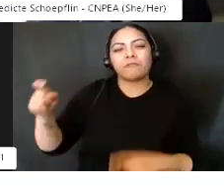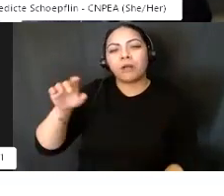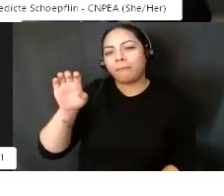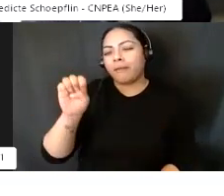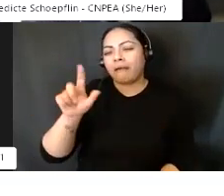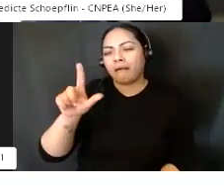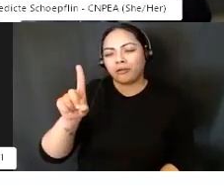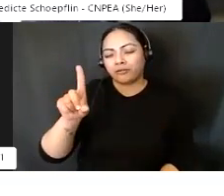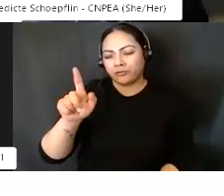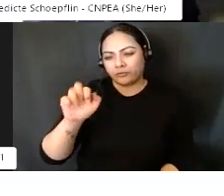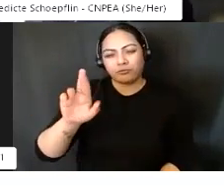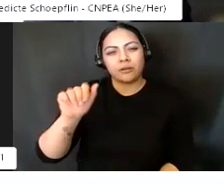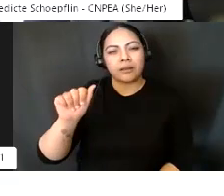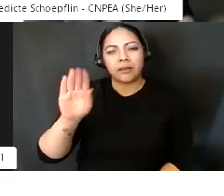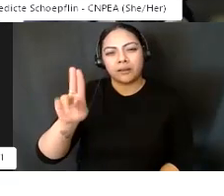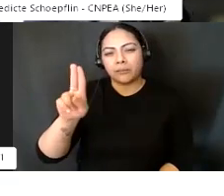new resource.